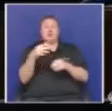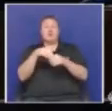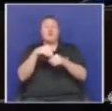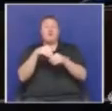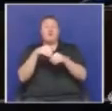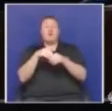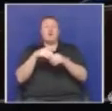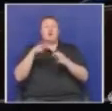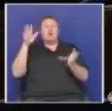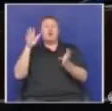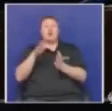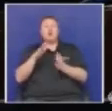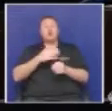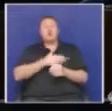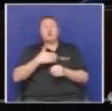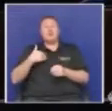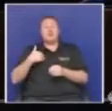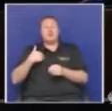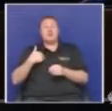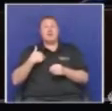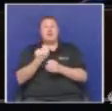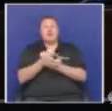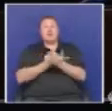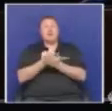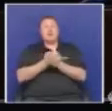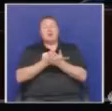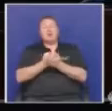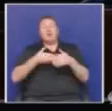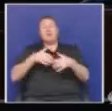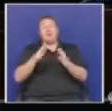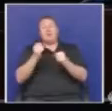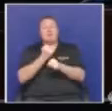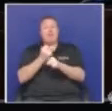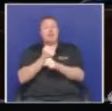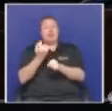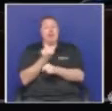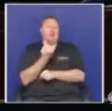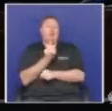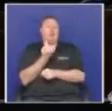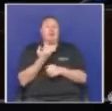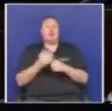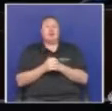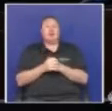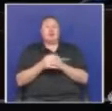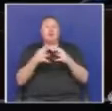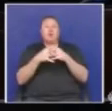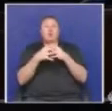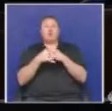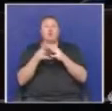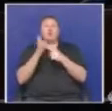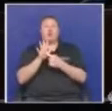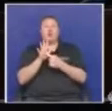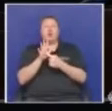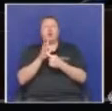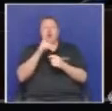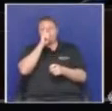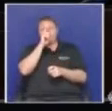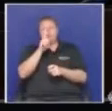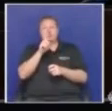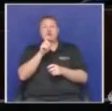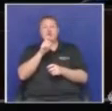the mother to an economic unit of production and measures her worth only in strict economic